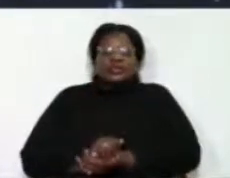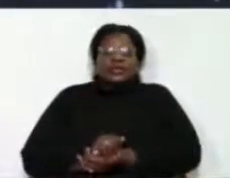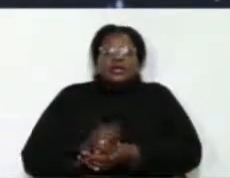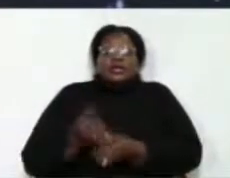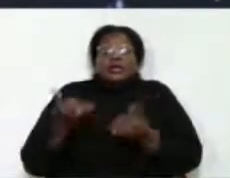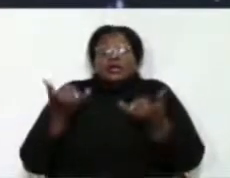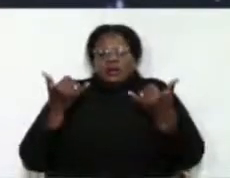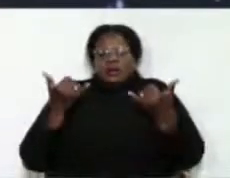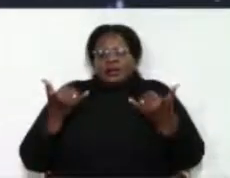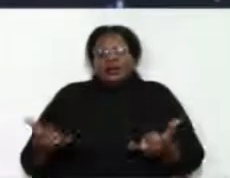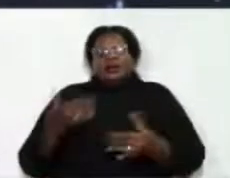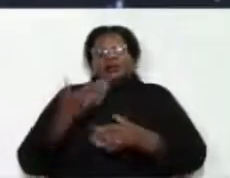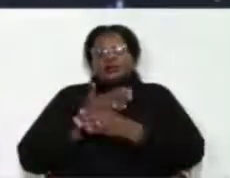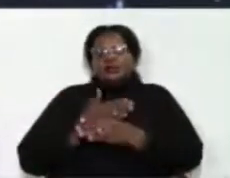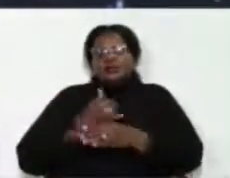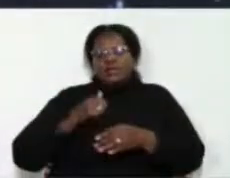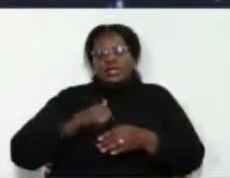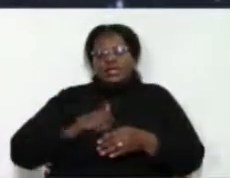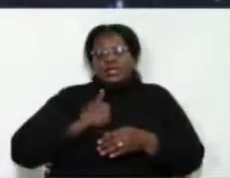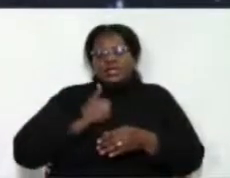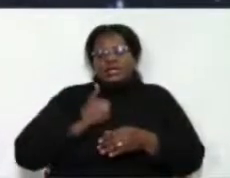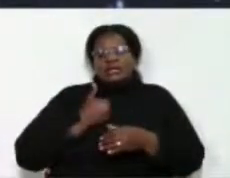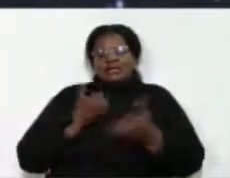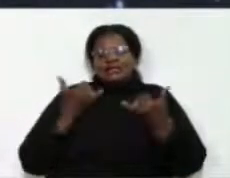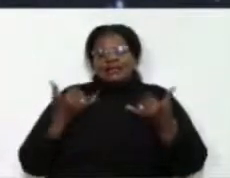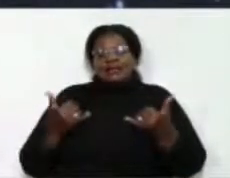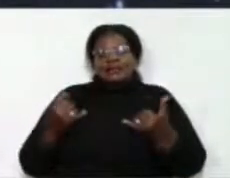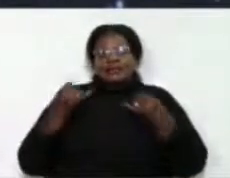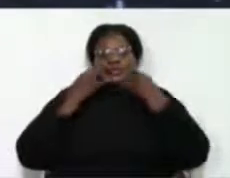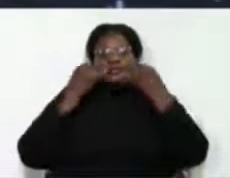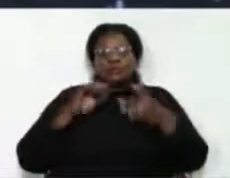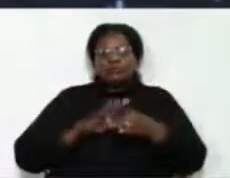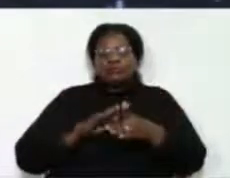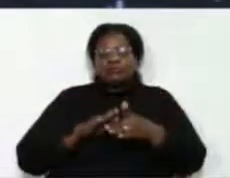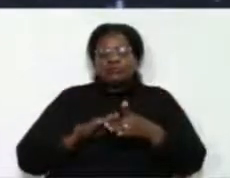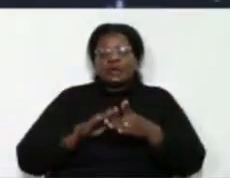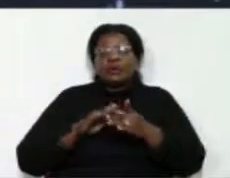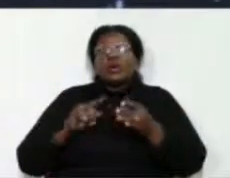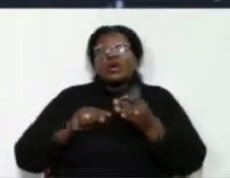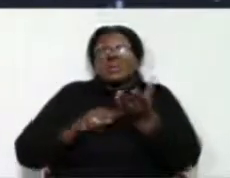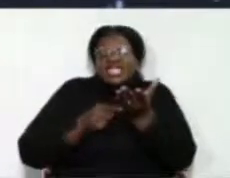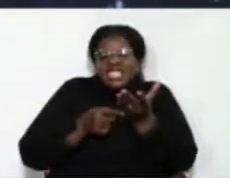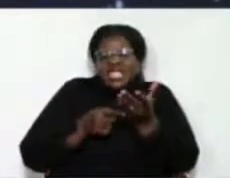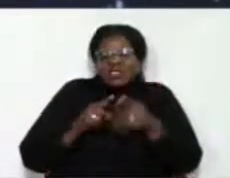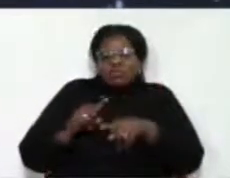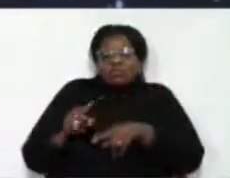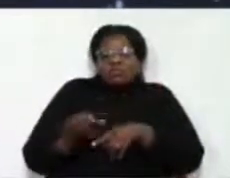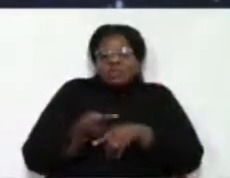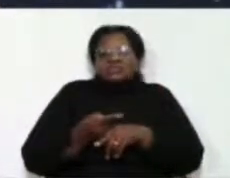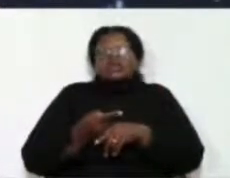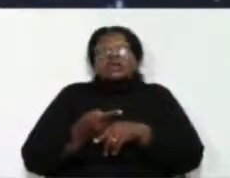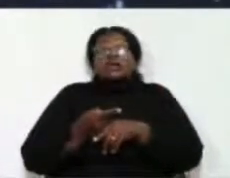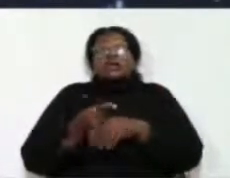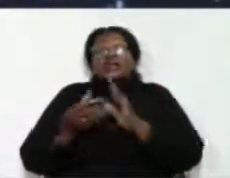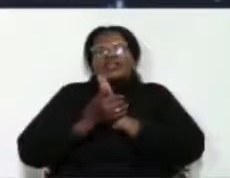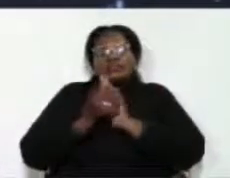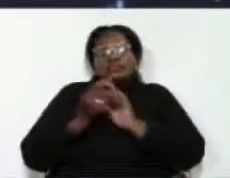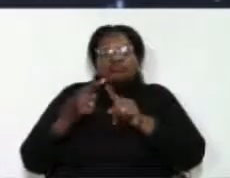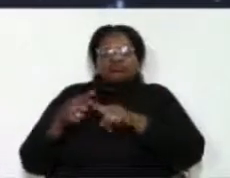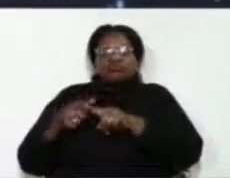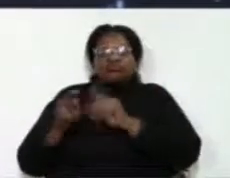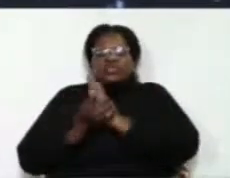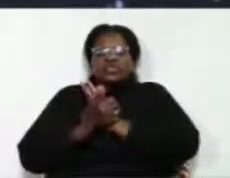here is to try and bring technical skills, entrepreneurial skills, and young people all together to try and